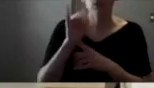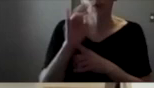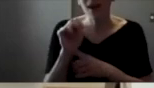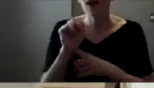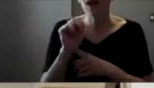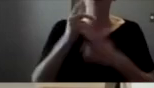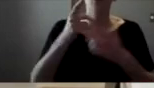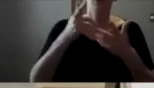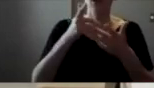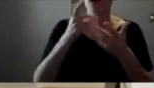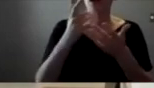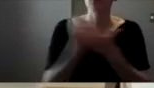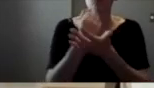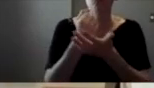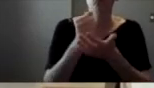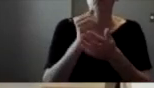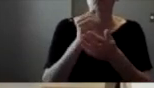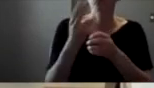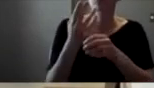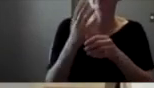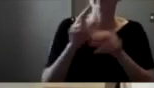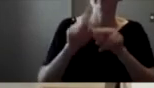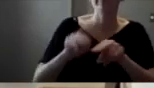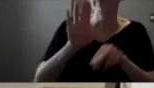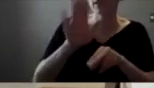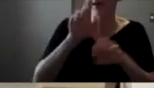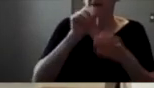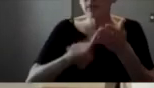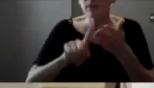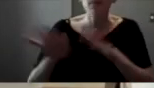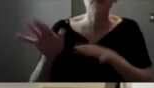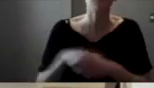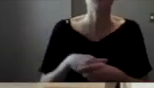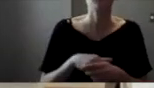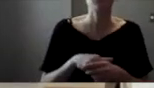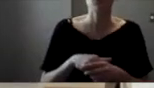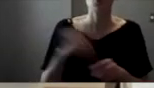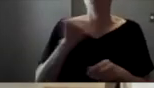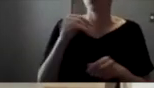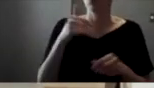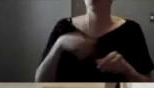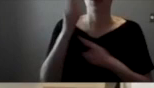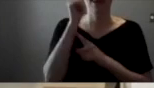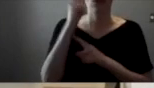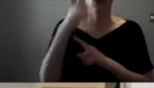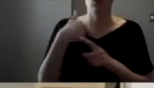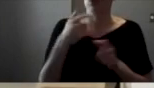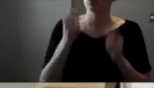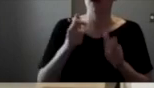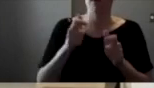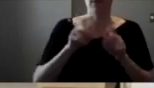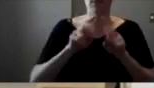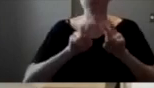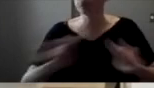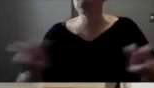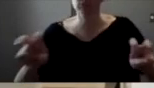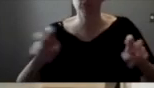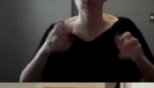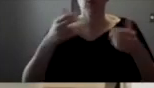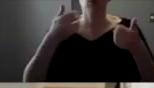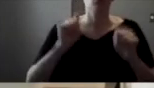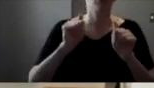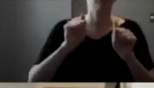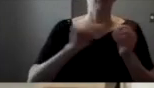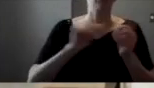example, like in Kenya, we also had a rapid assessment just to get a sense of how this viral